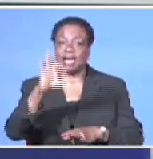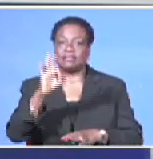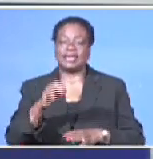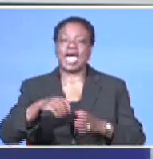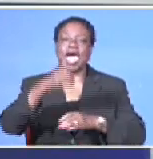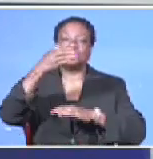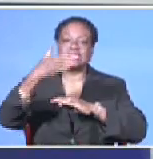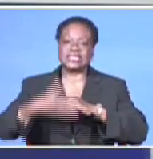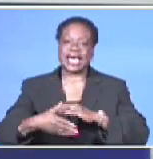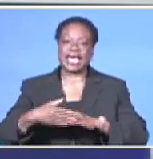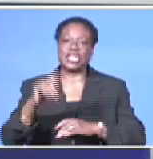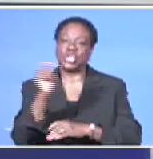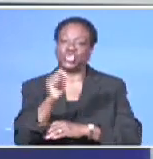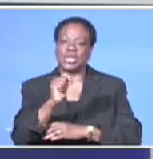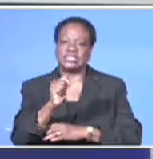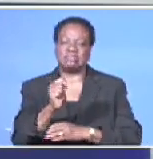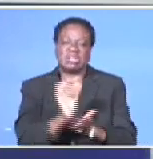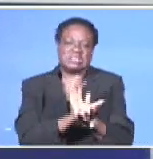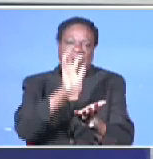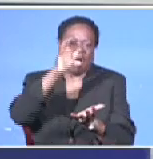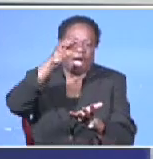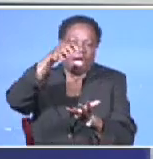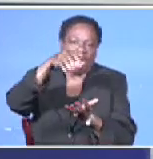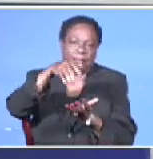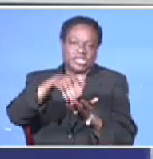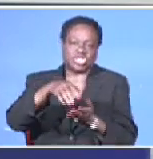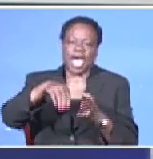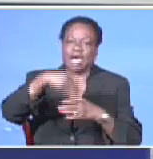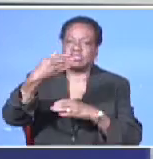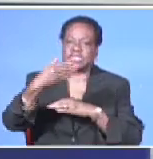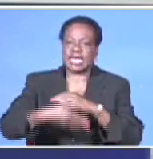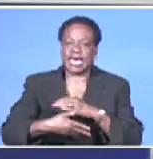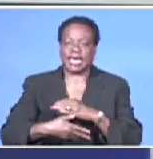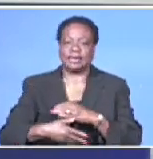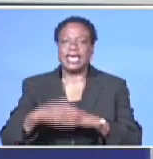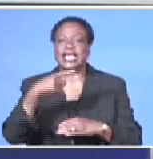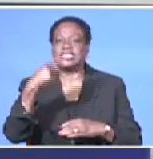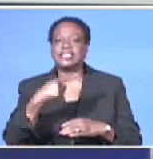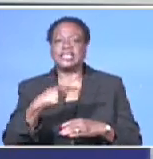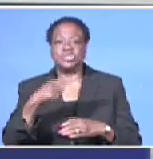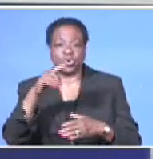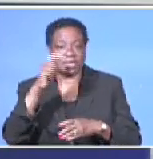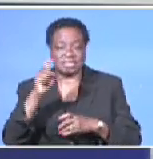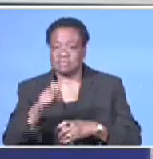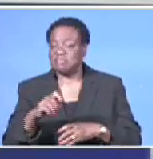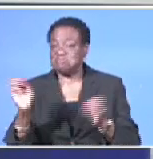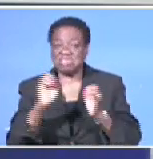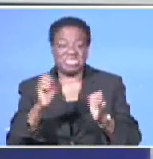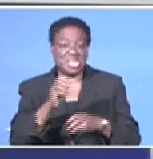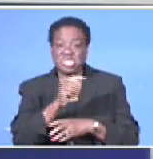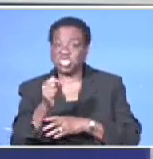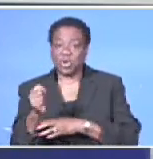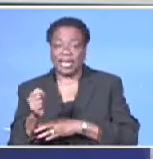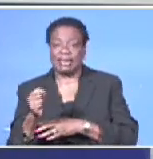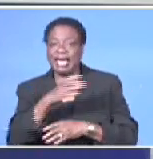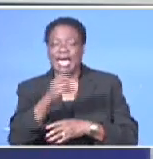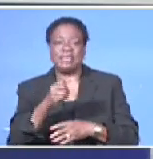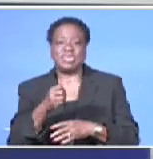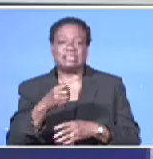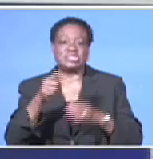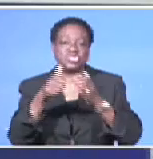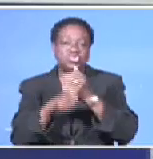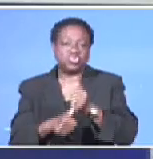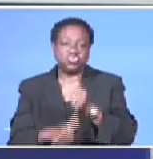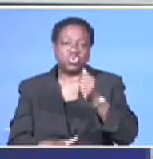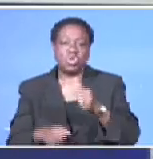accumulation of garbage and debris at the site. She said the health inspector also noticed that there were no toilet facilities and there was feces on the